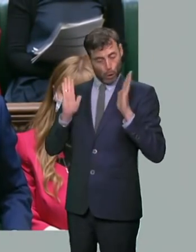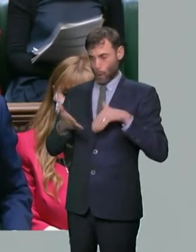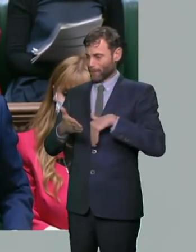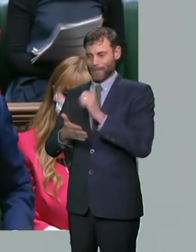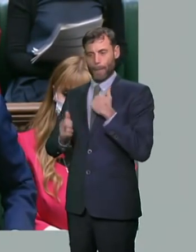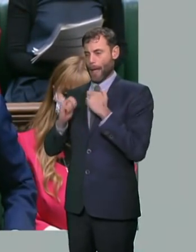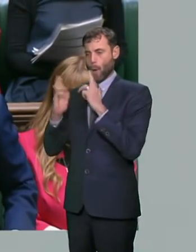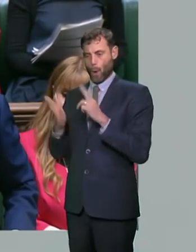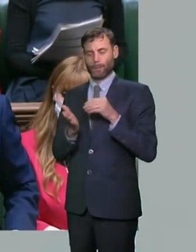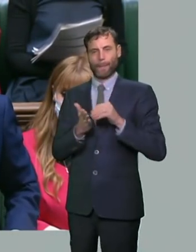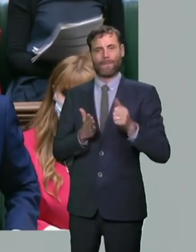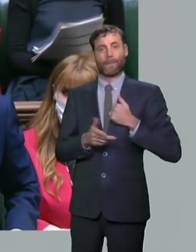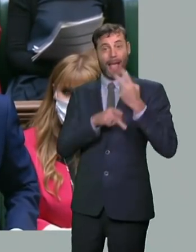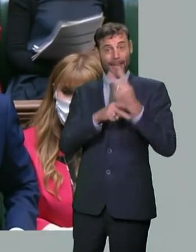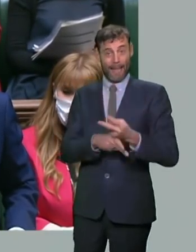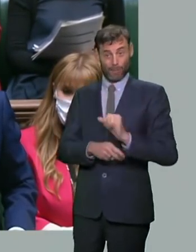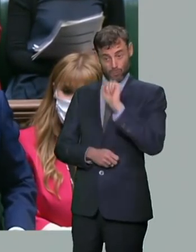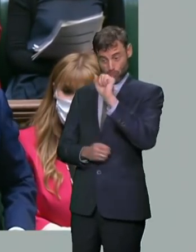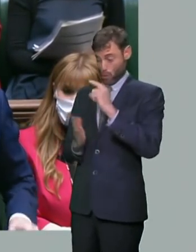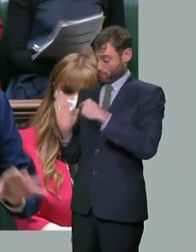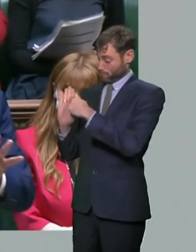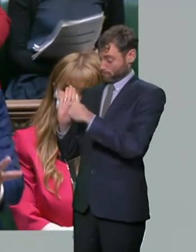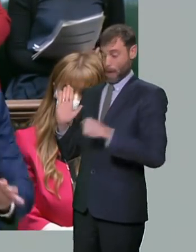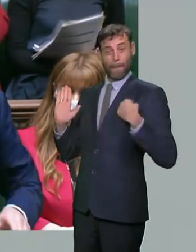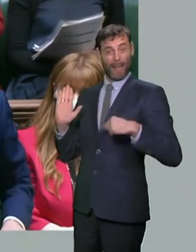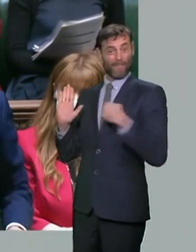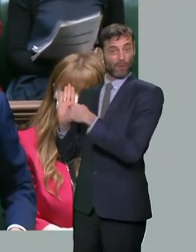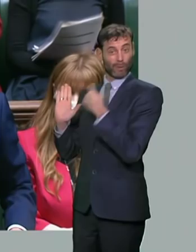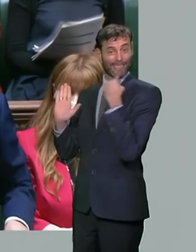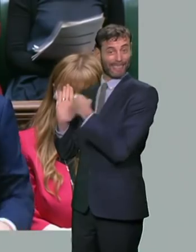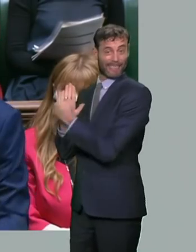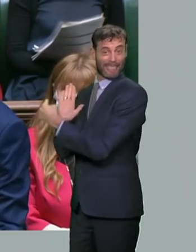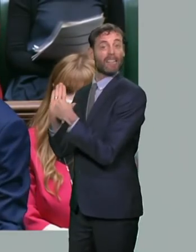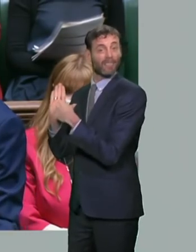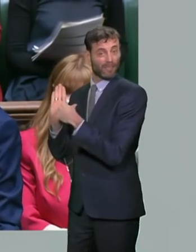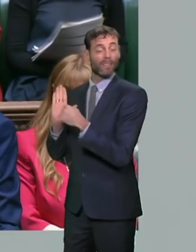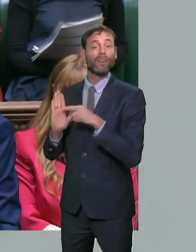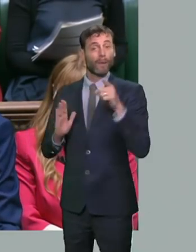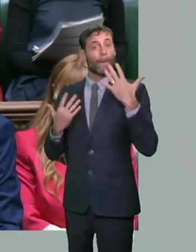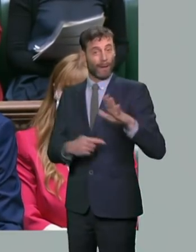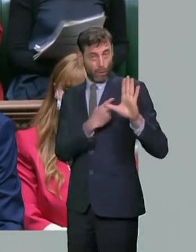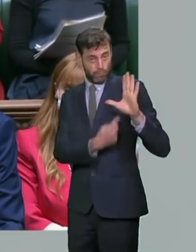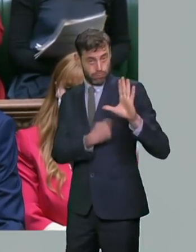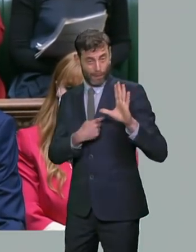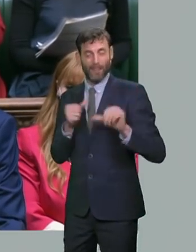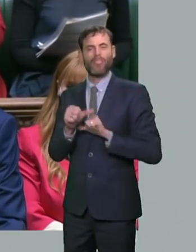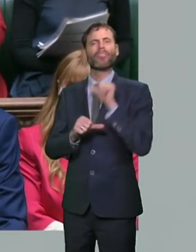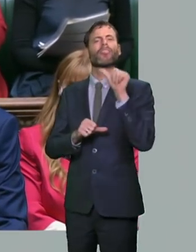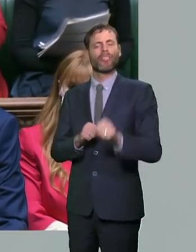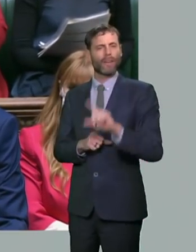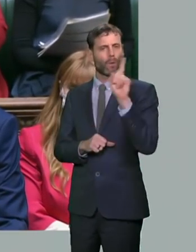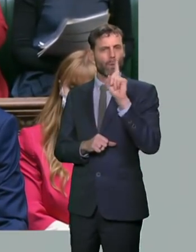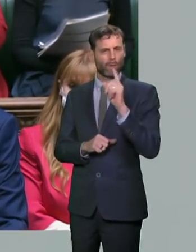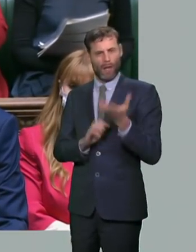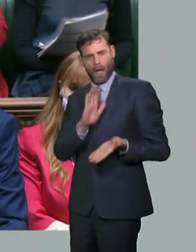pay for their care. It's in his manifesto right here. On the basis of that promise, he then put up tax on every working person